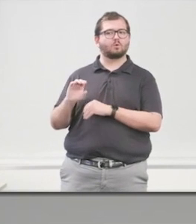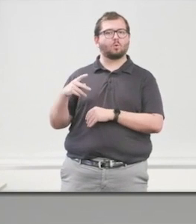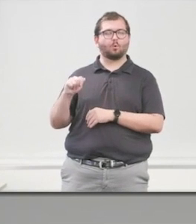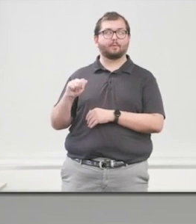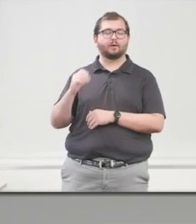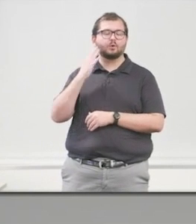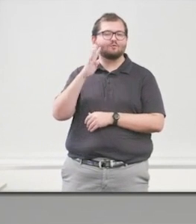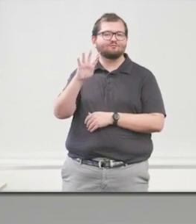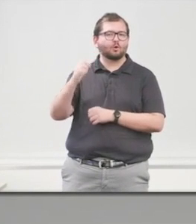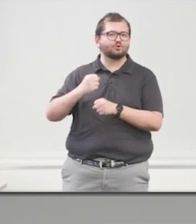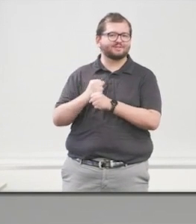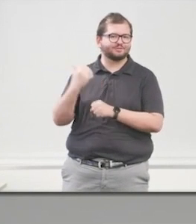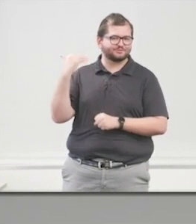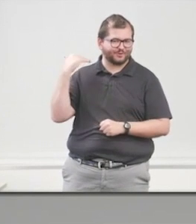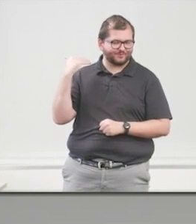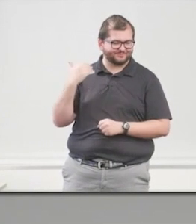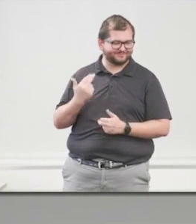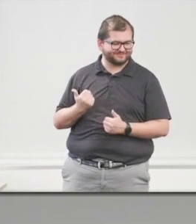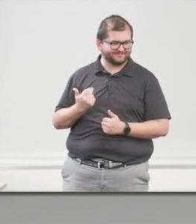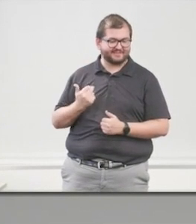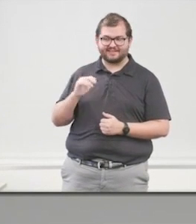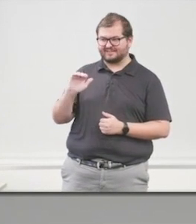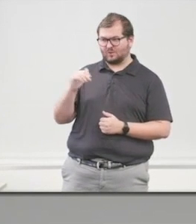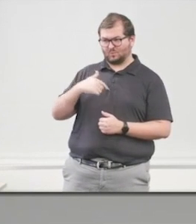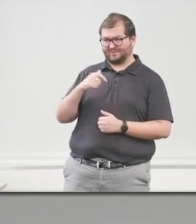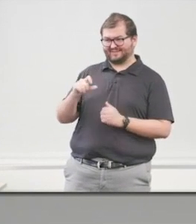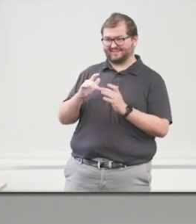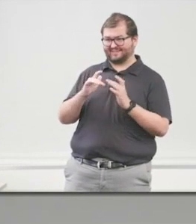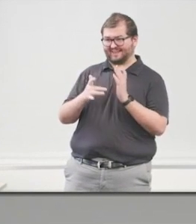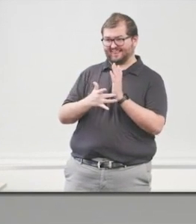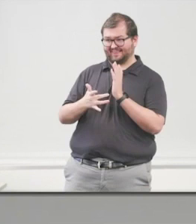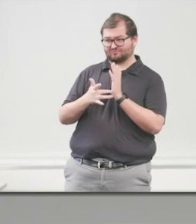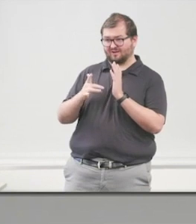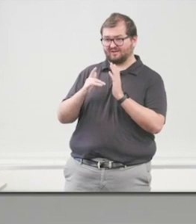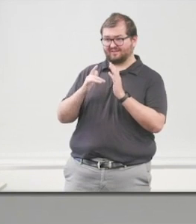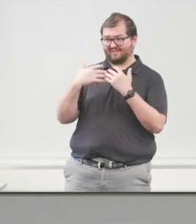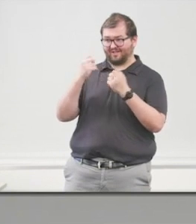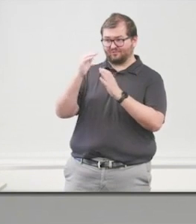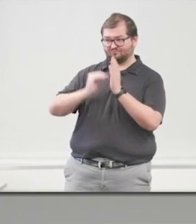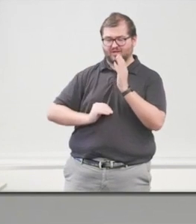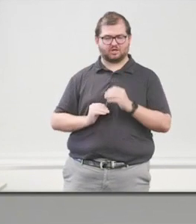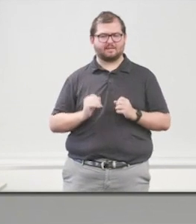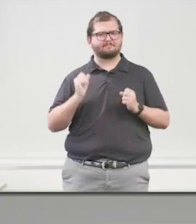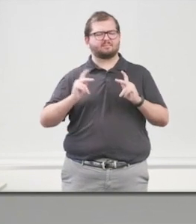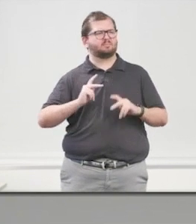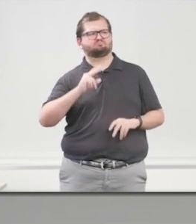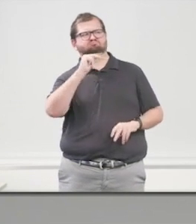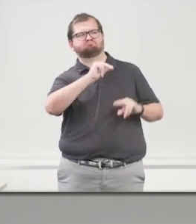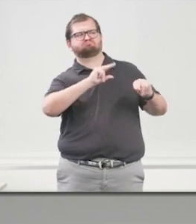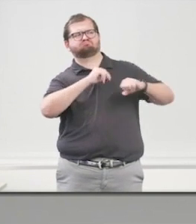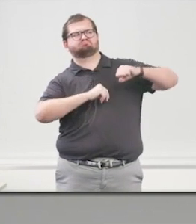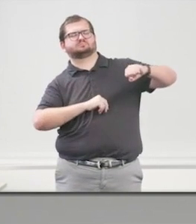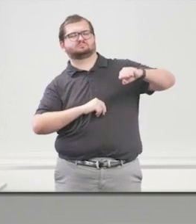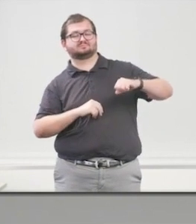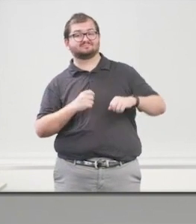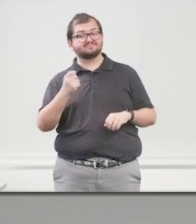years ago. And they told me we need an electronic health record, and so many people kept saying, no, we're not going to do that. AI is here,